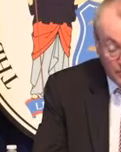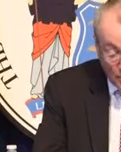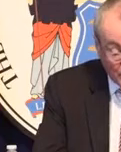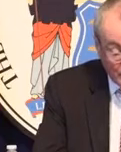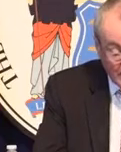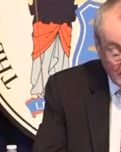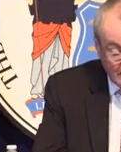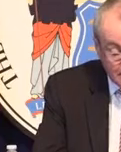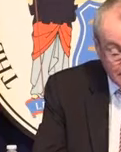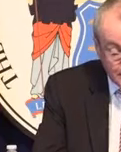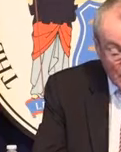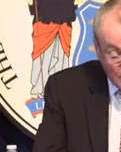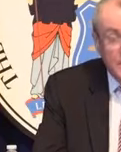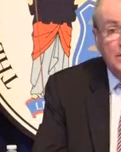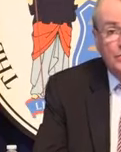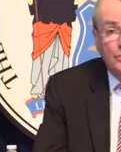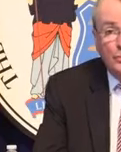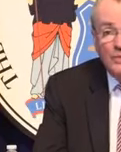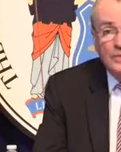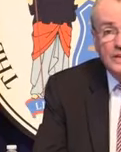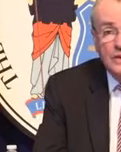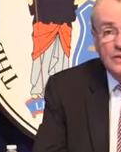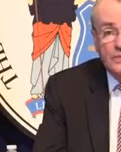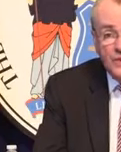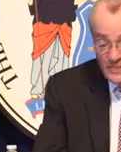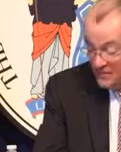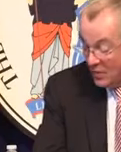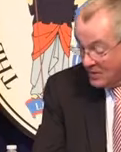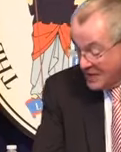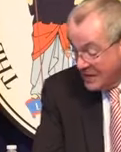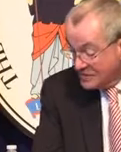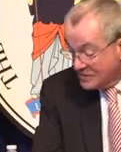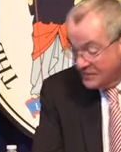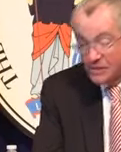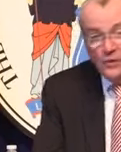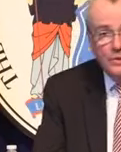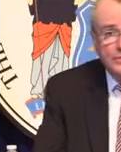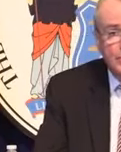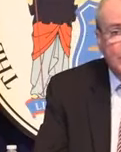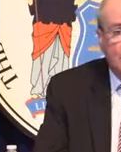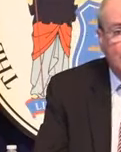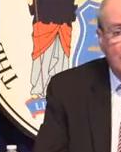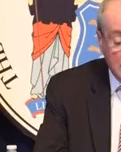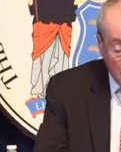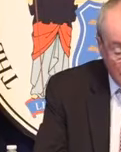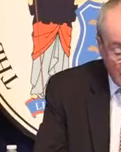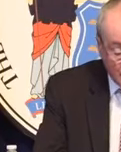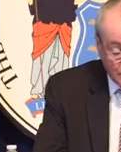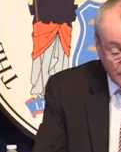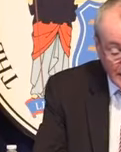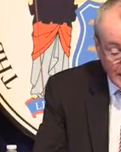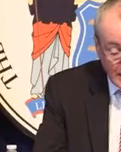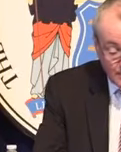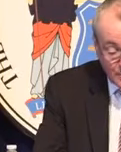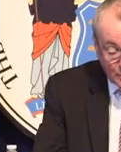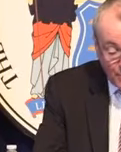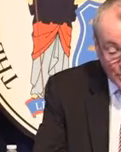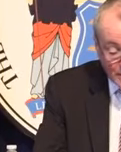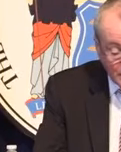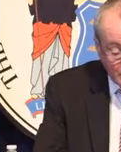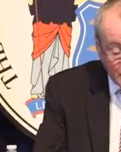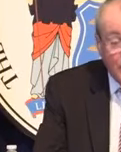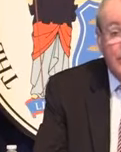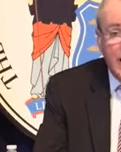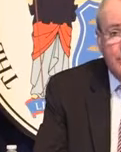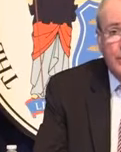March 4th. Of these, roughly 54,000 of the total of just over 71,000 have been